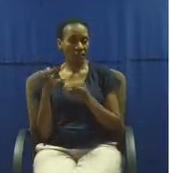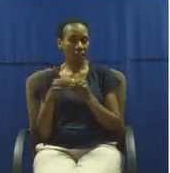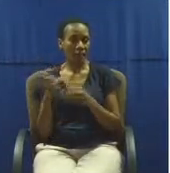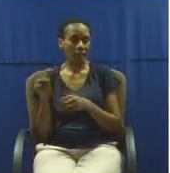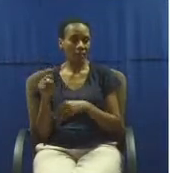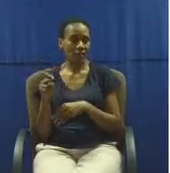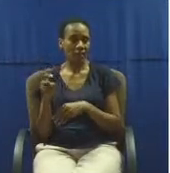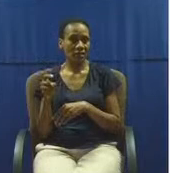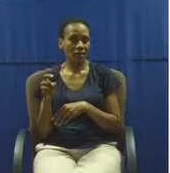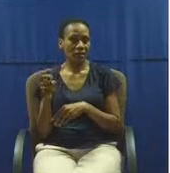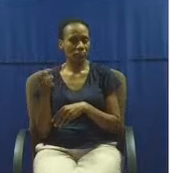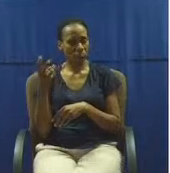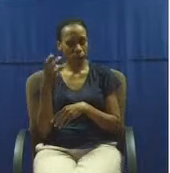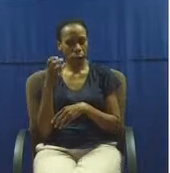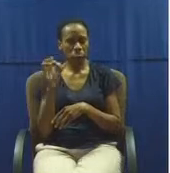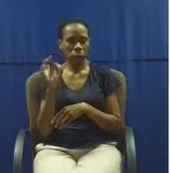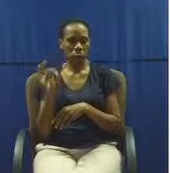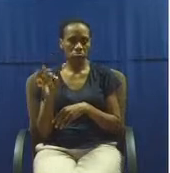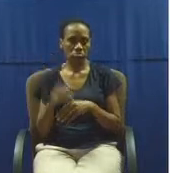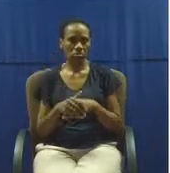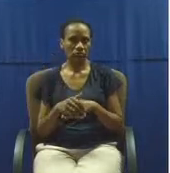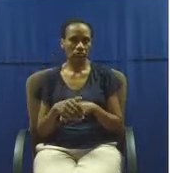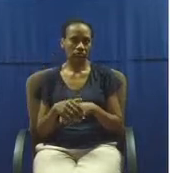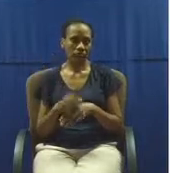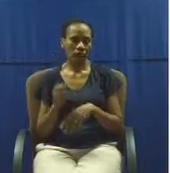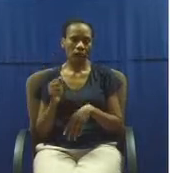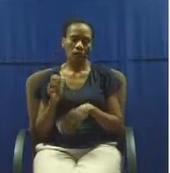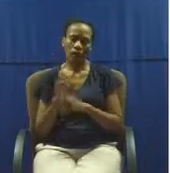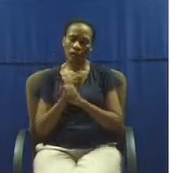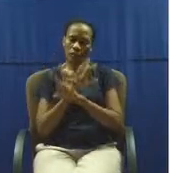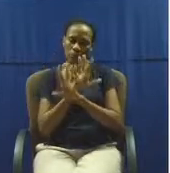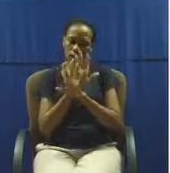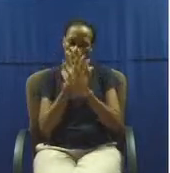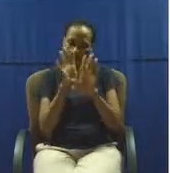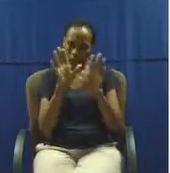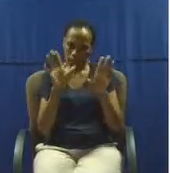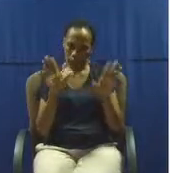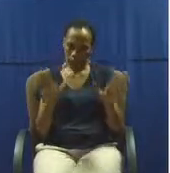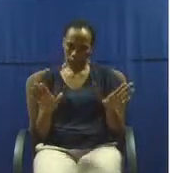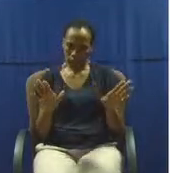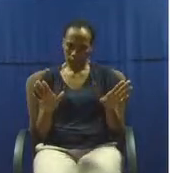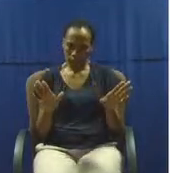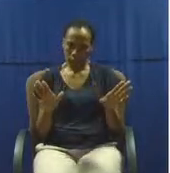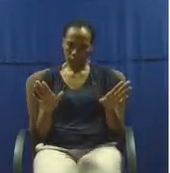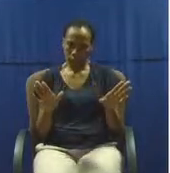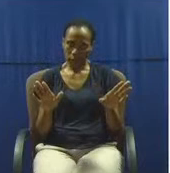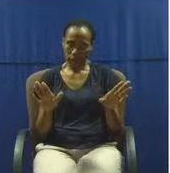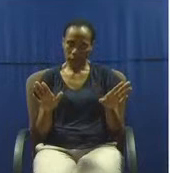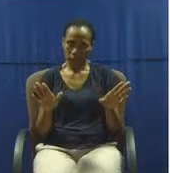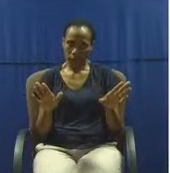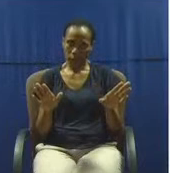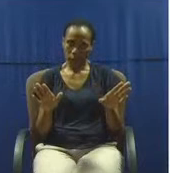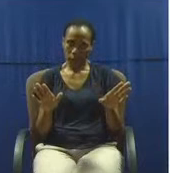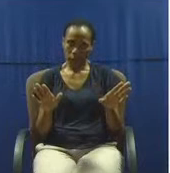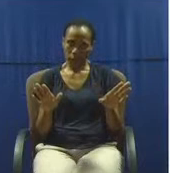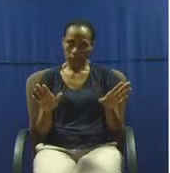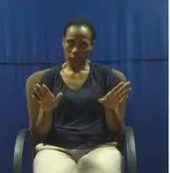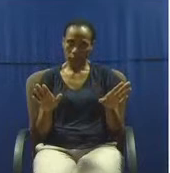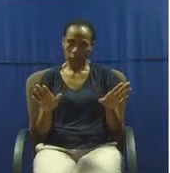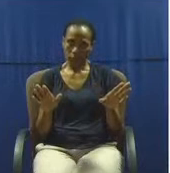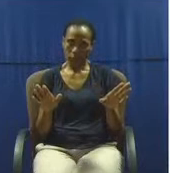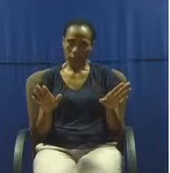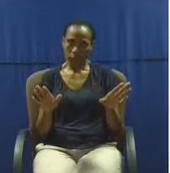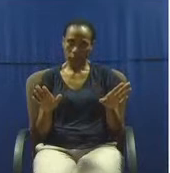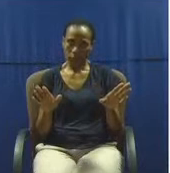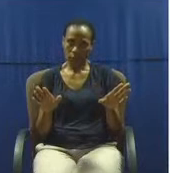Steenhuis is saying, and clearly I... To do that, you need to be online. Sorry, it's